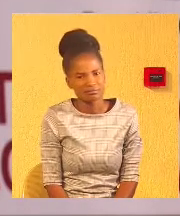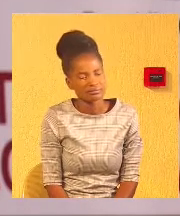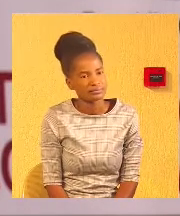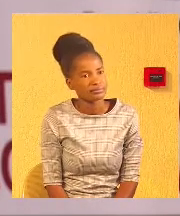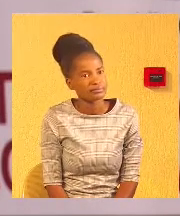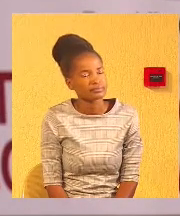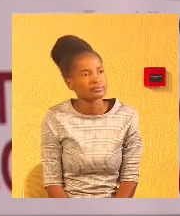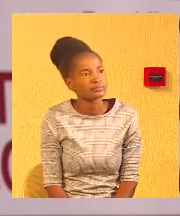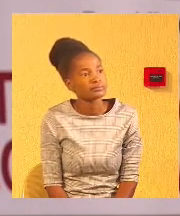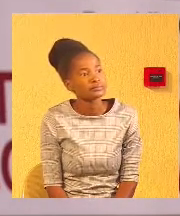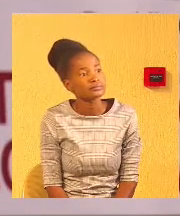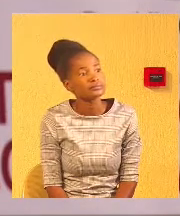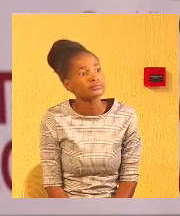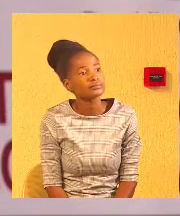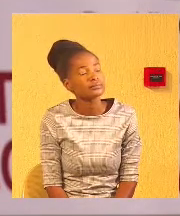Sorry.